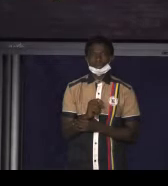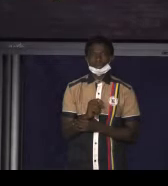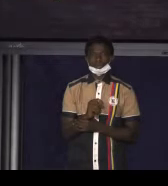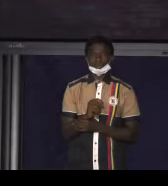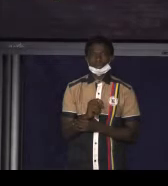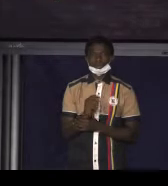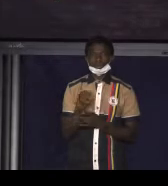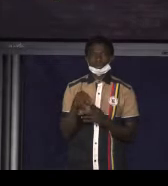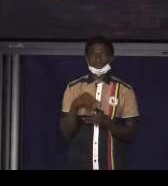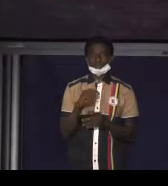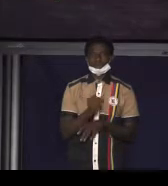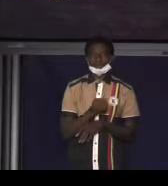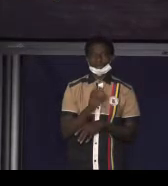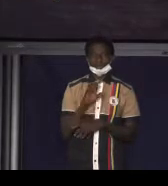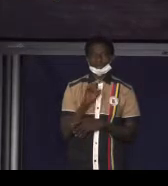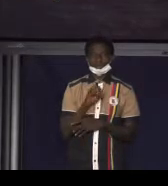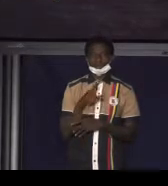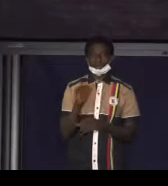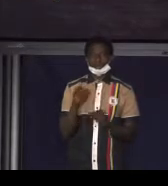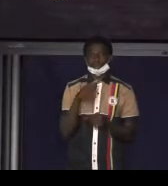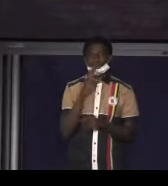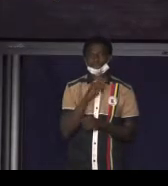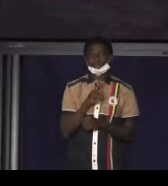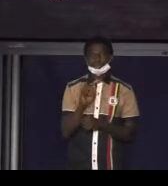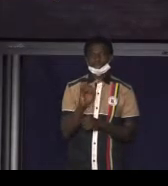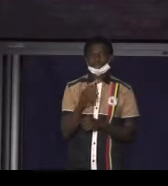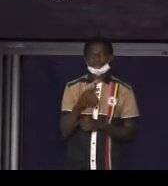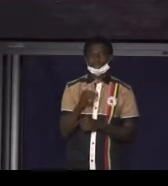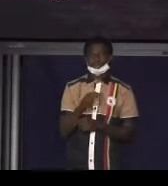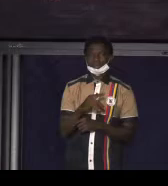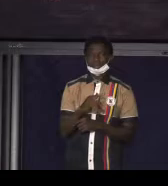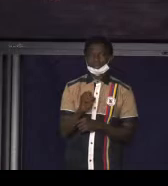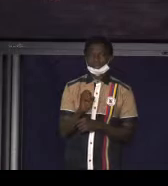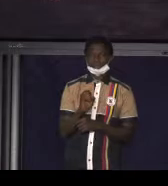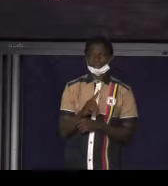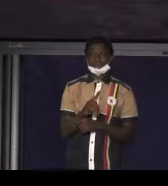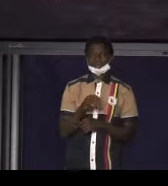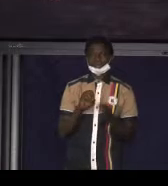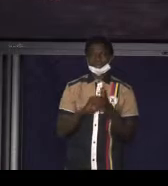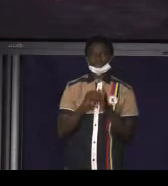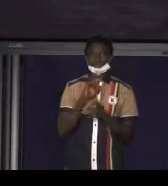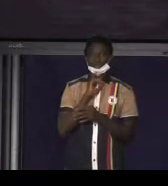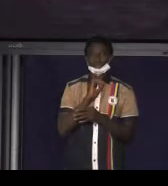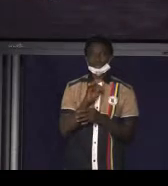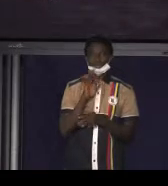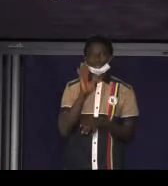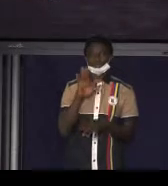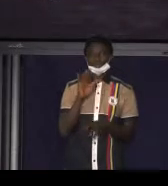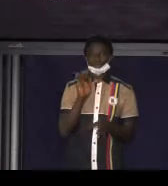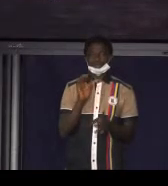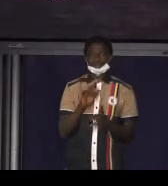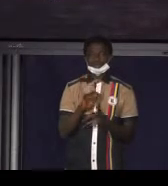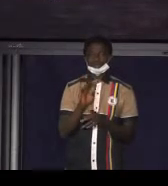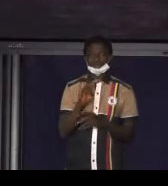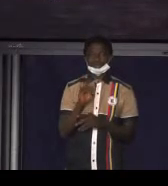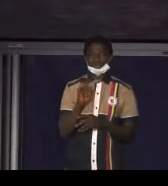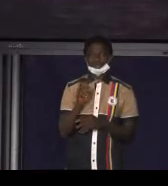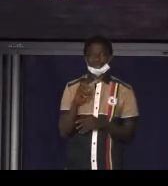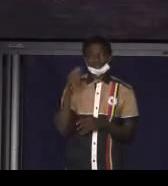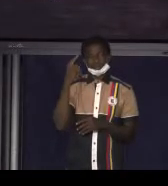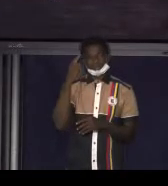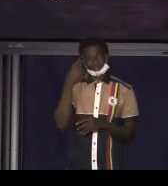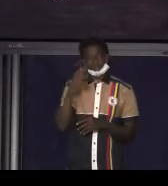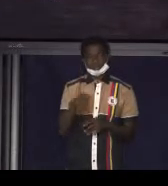Wet cell or secondary cell can be recharged. Example of primary cell or dry cell, your touch